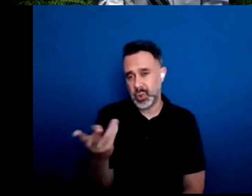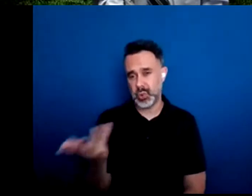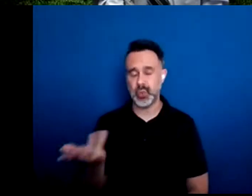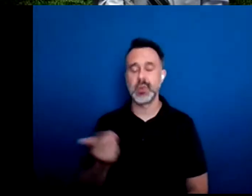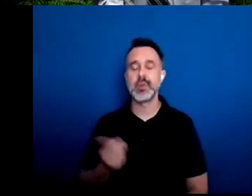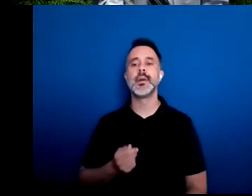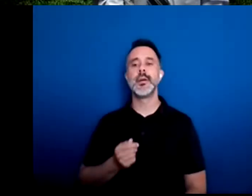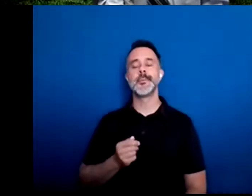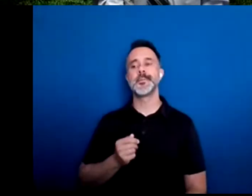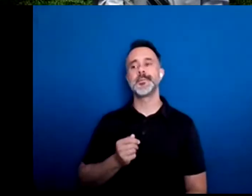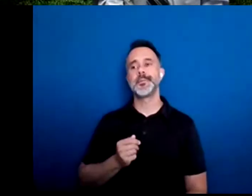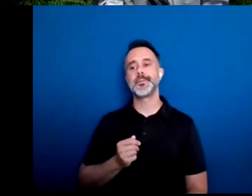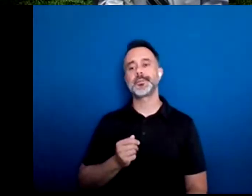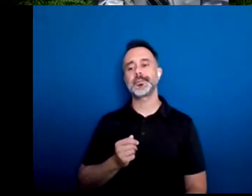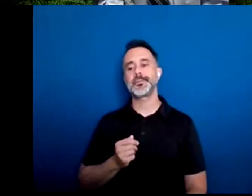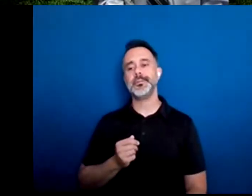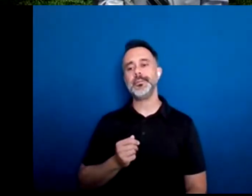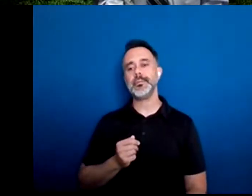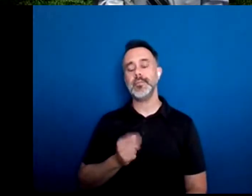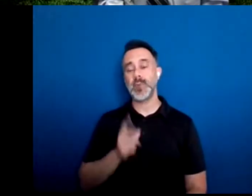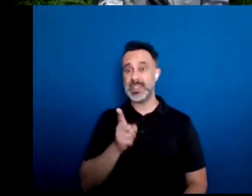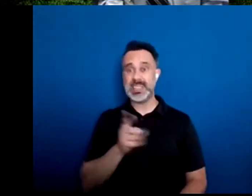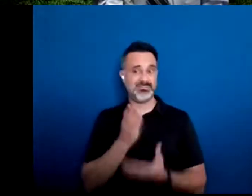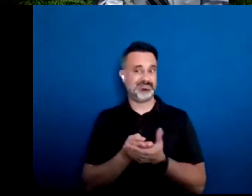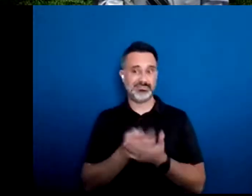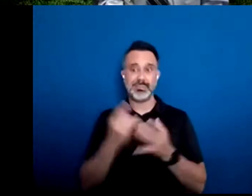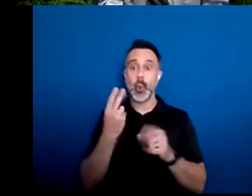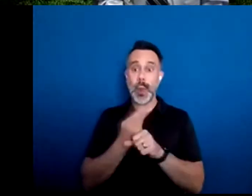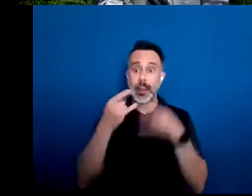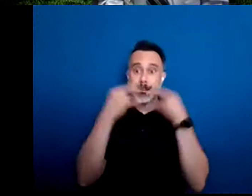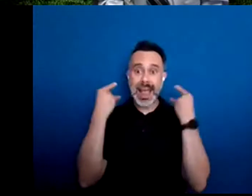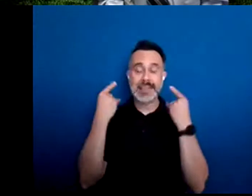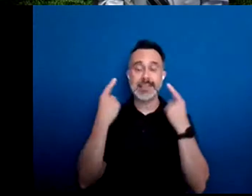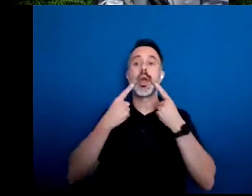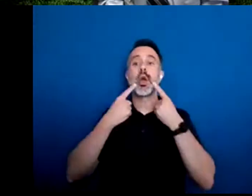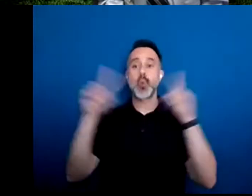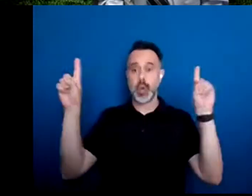think it really does work. And I think,